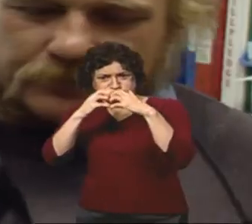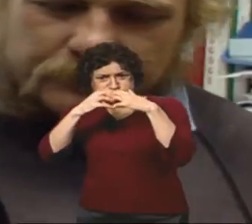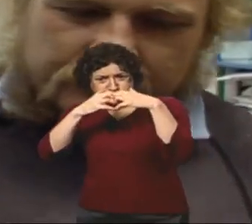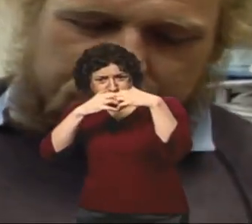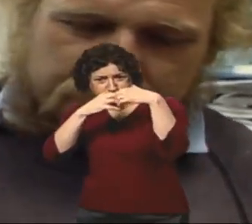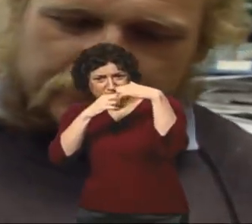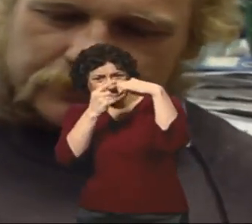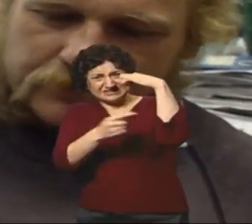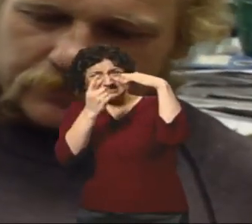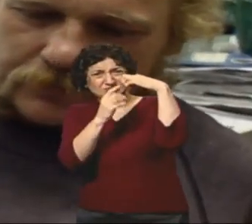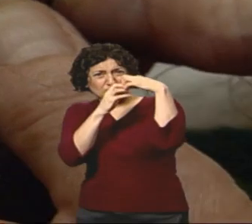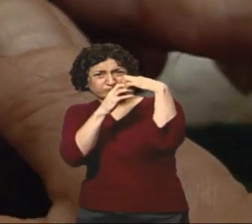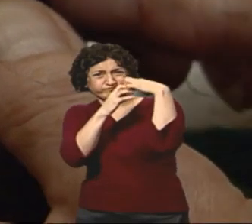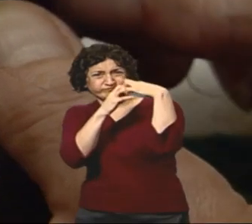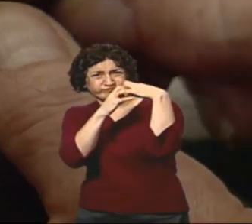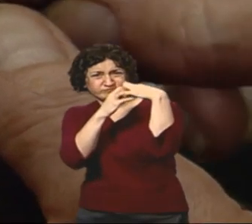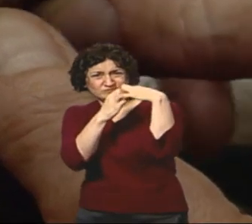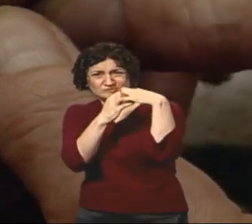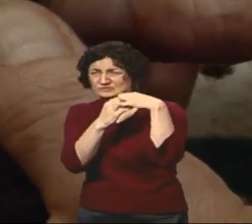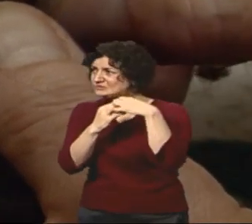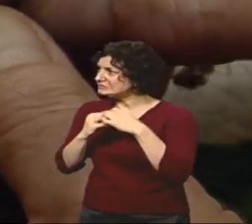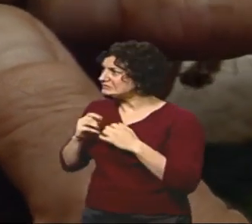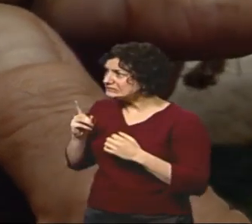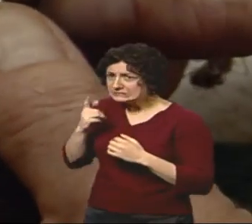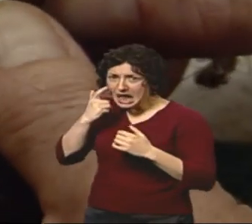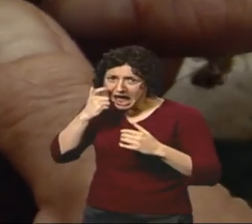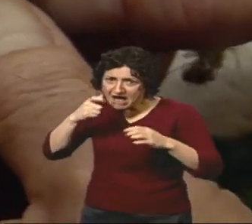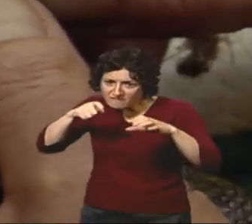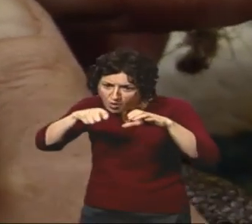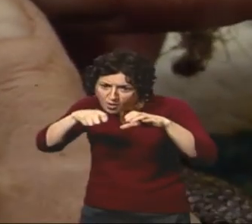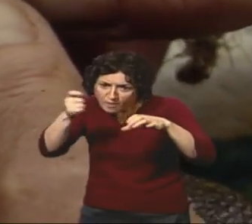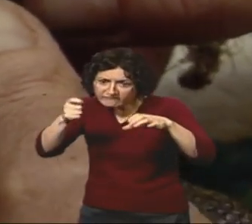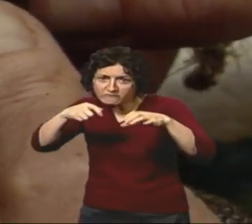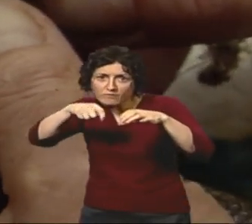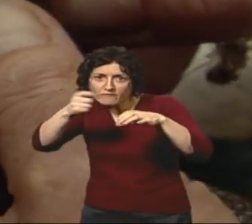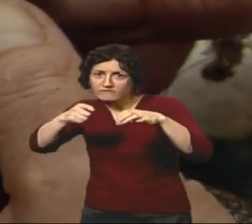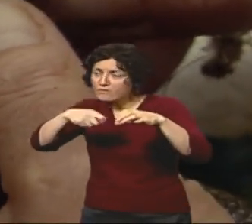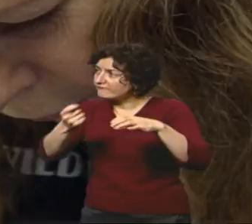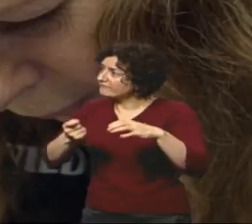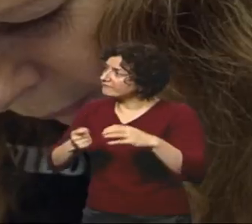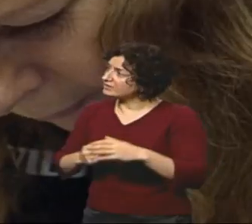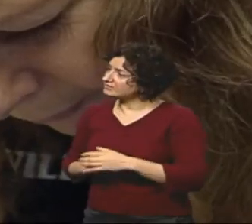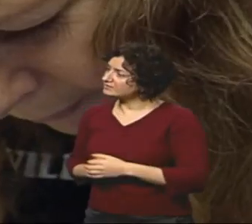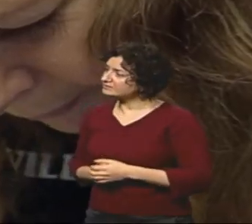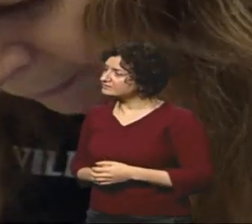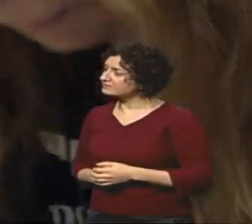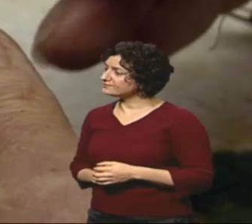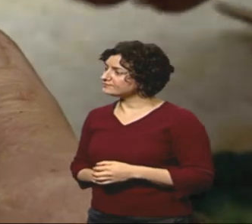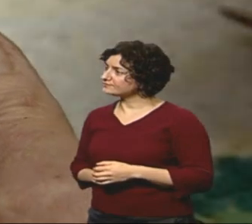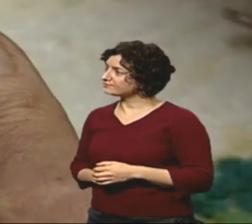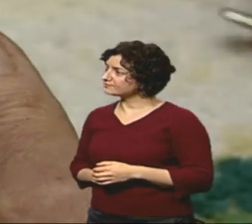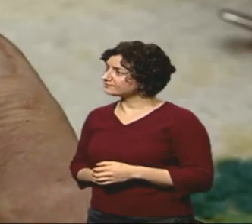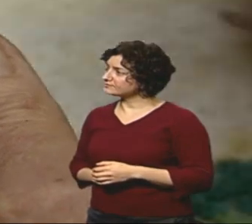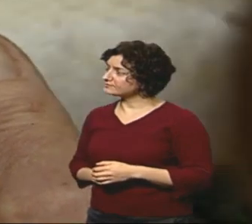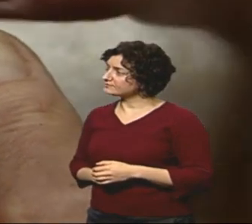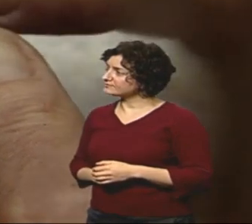completely that it only left the ends protruding from the wound. Christine very carefully pulled the line out. All the